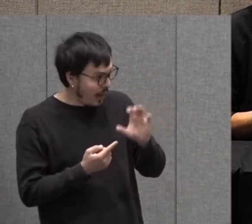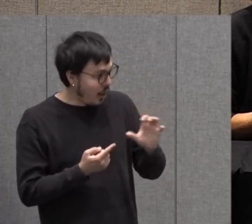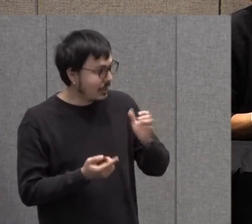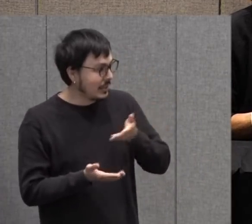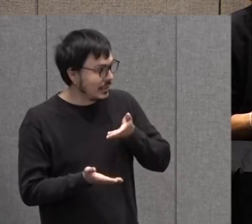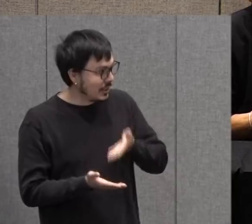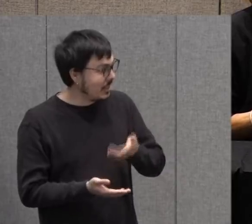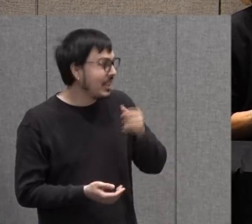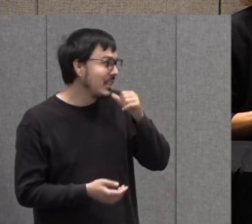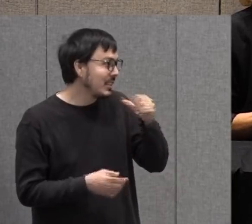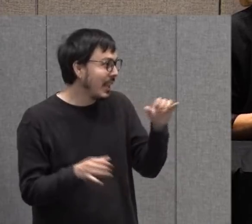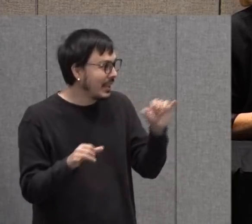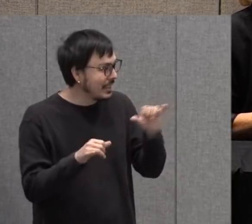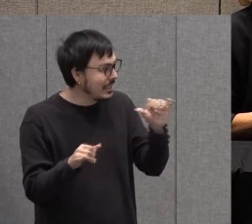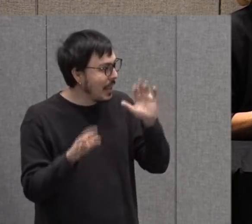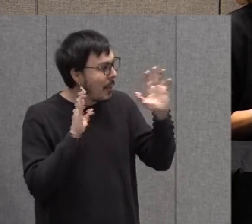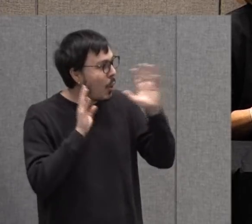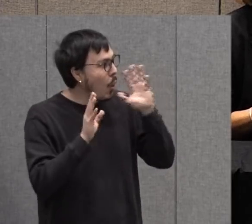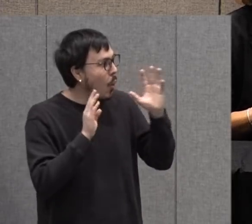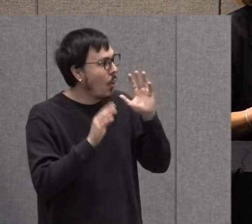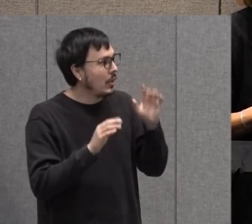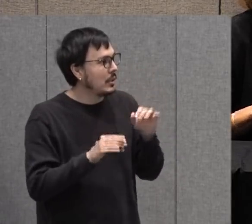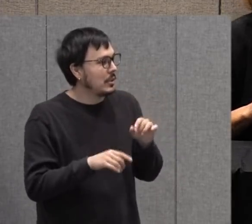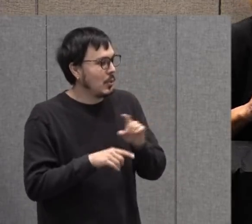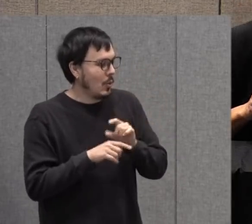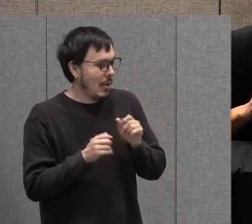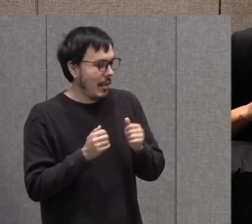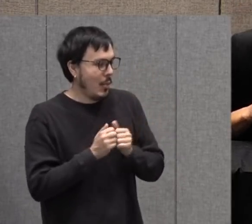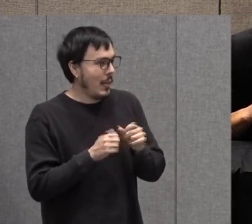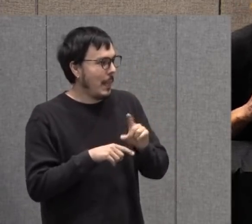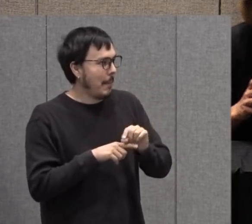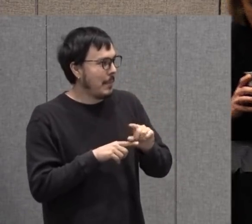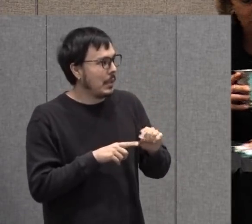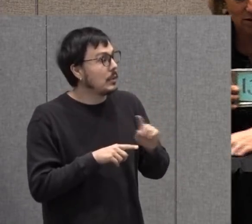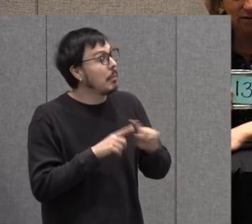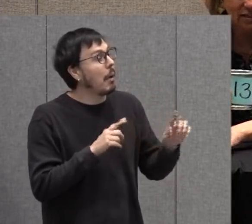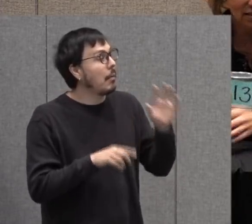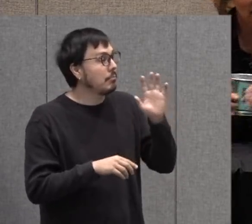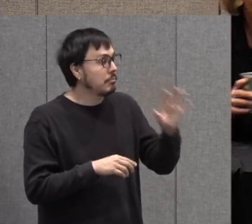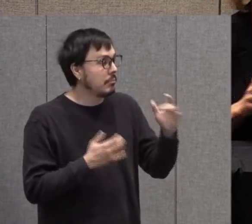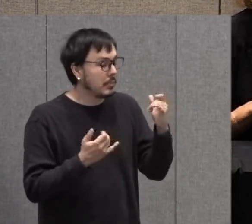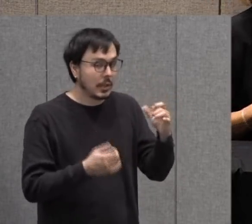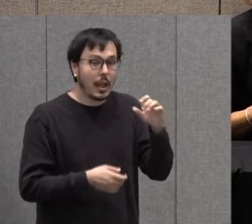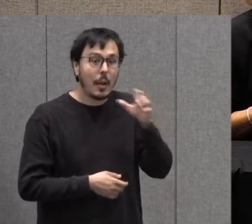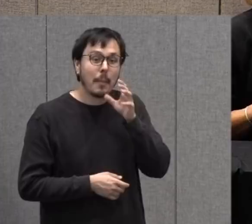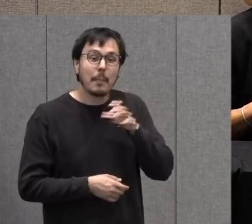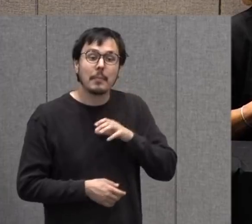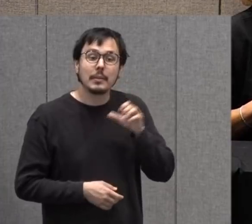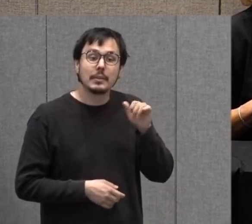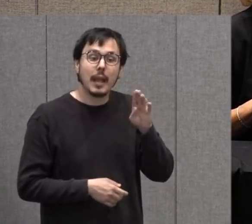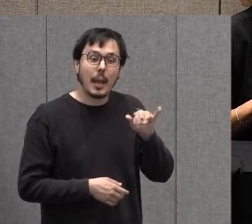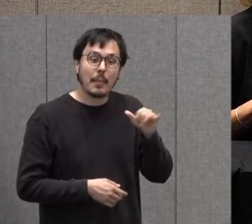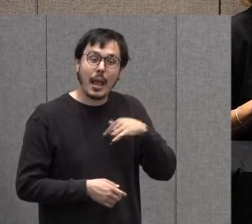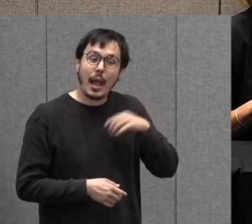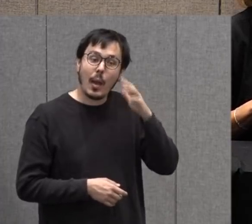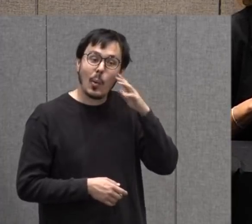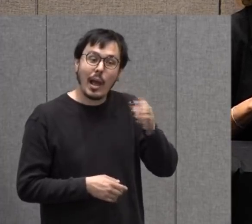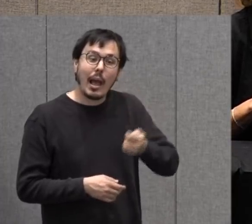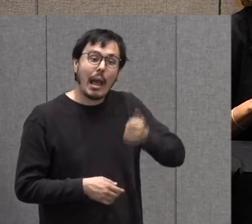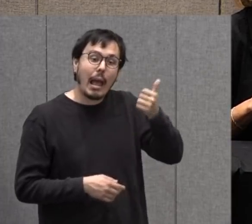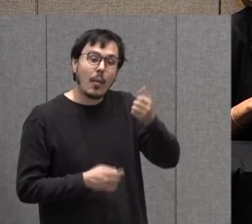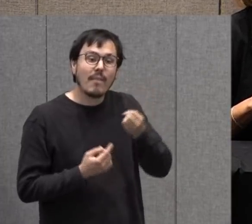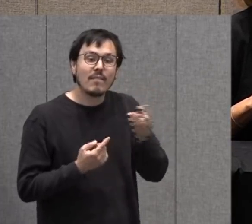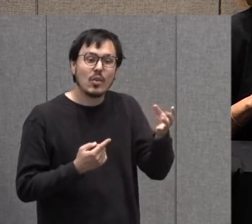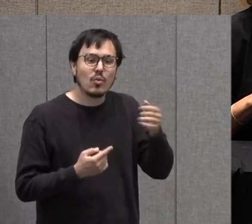as much noise as the beans do, but okay, now, Miss Abby, I am going to take some out, and you are going to